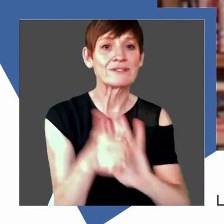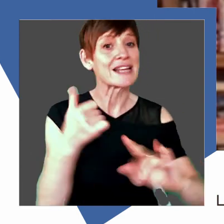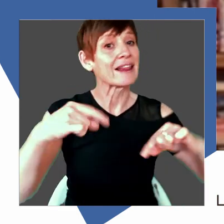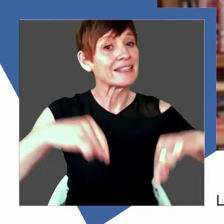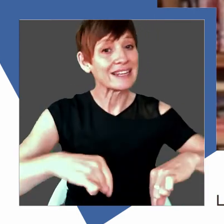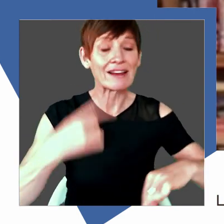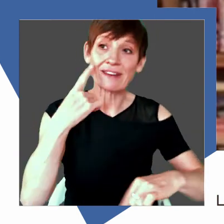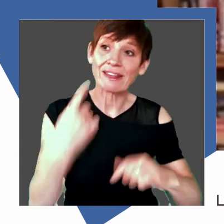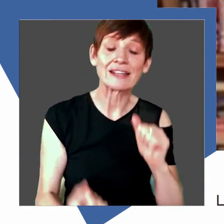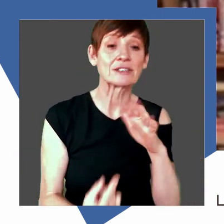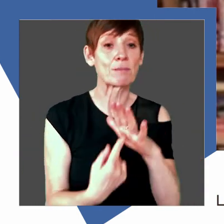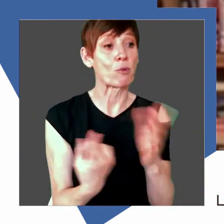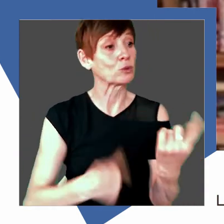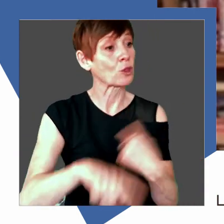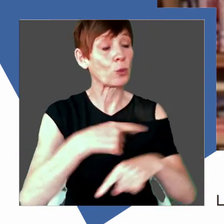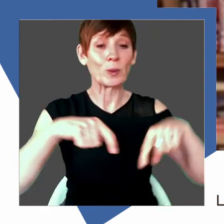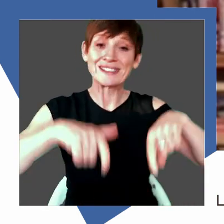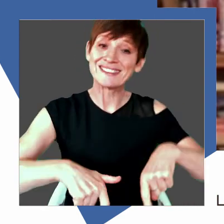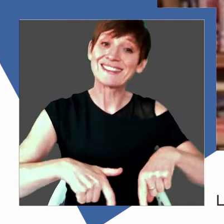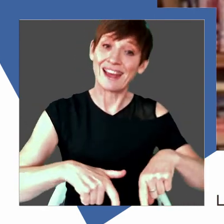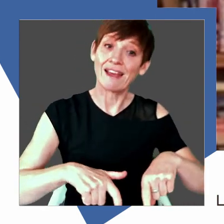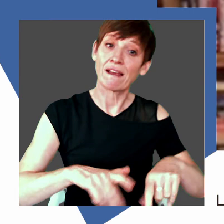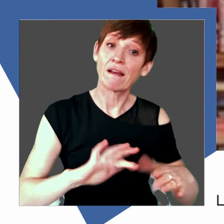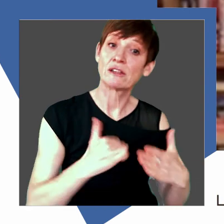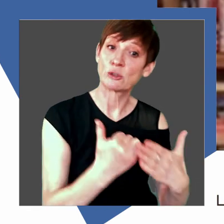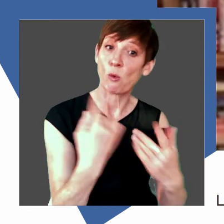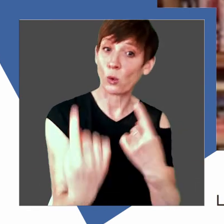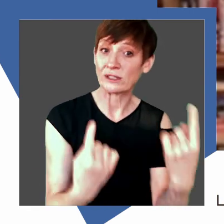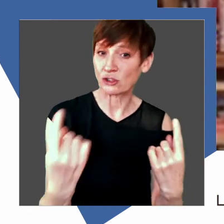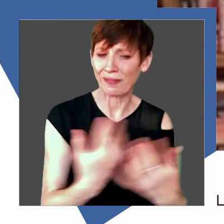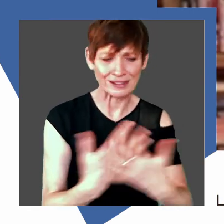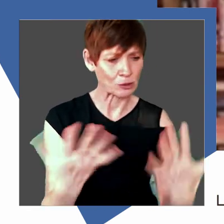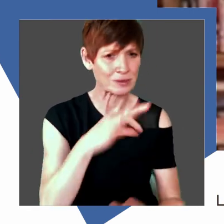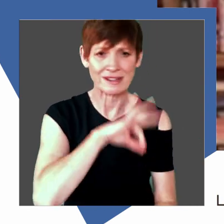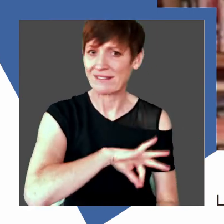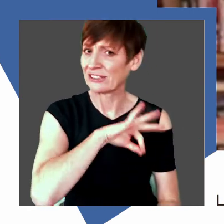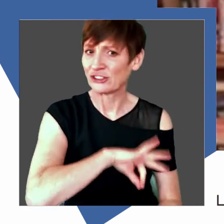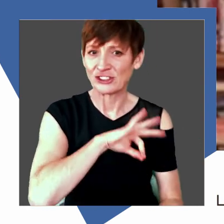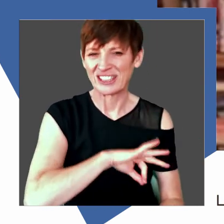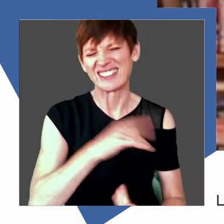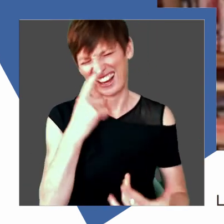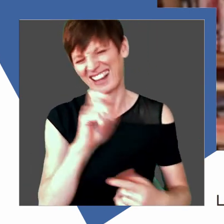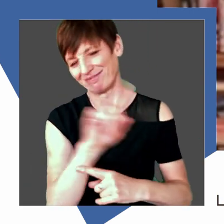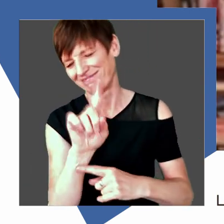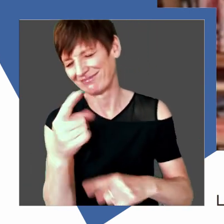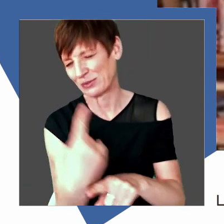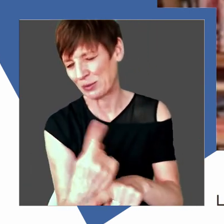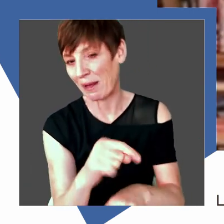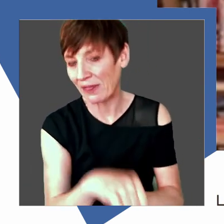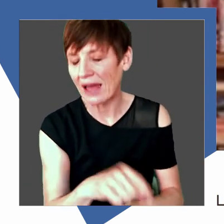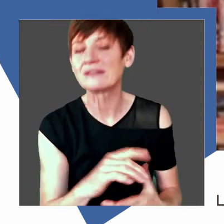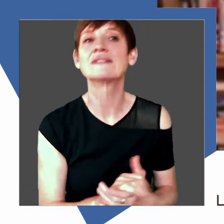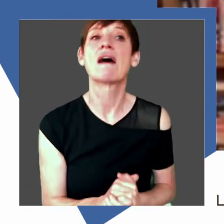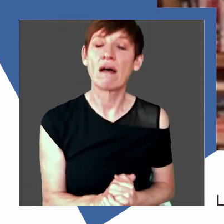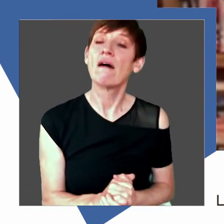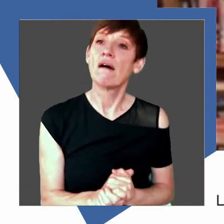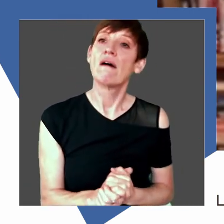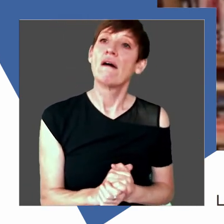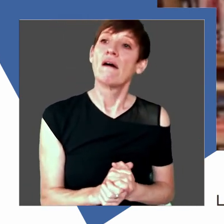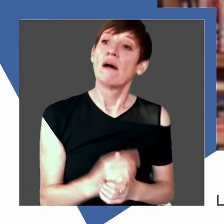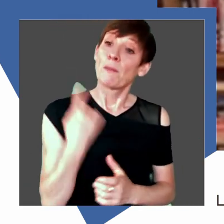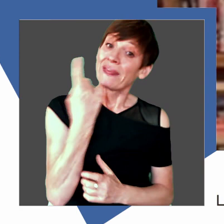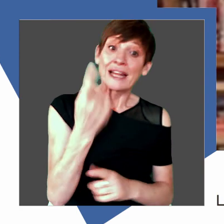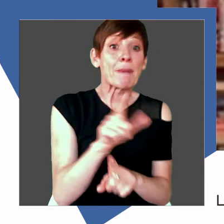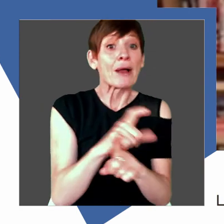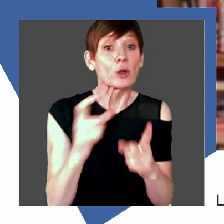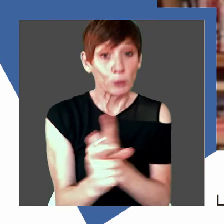kind of stay and support each other. And there's loads of advantages for staying in the north as well. But I'm sure we can talk about that later. In terms of communities, I think that,